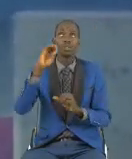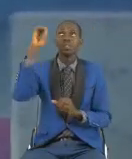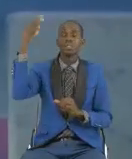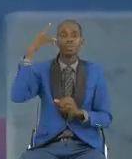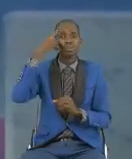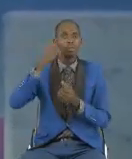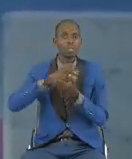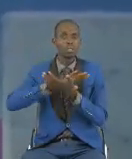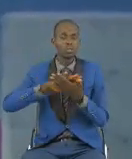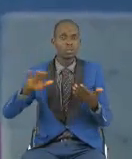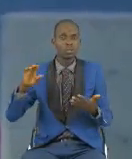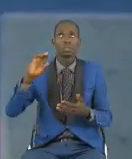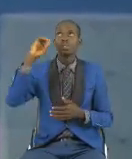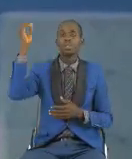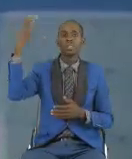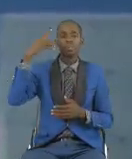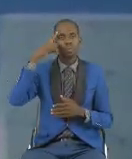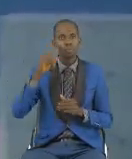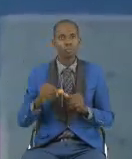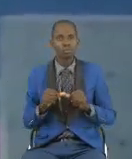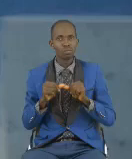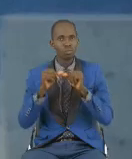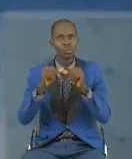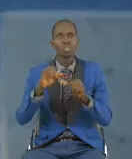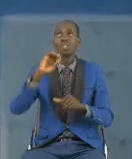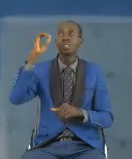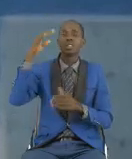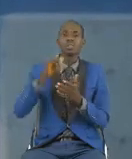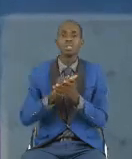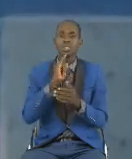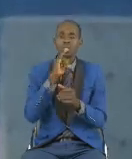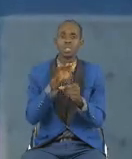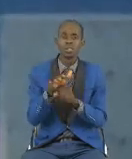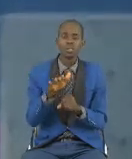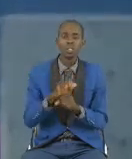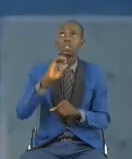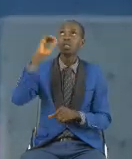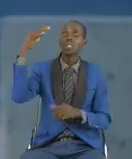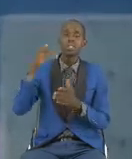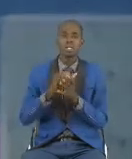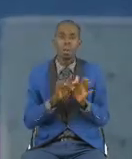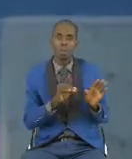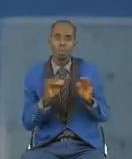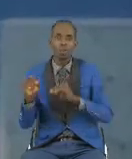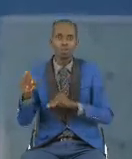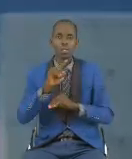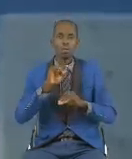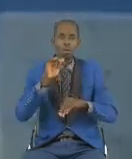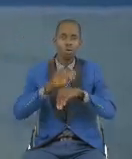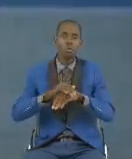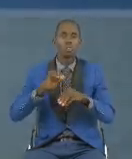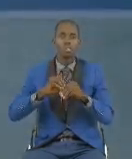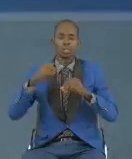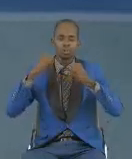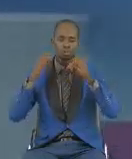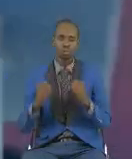and grace that is sufficient, and grace that moves them forward in the strength of the Lord. And those